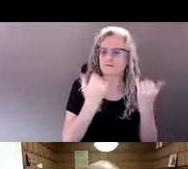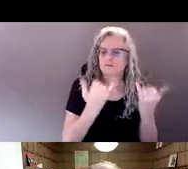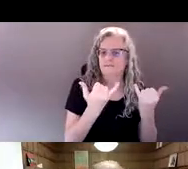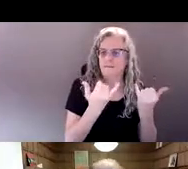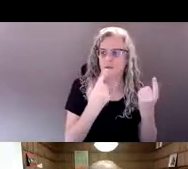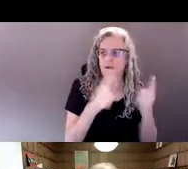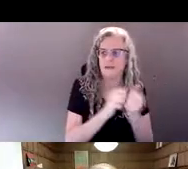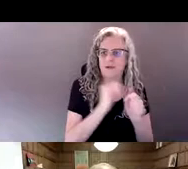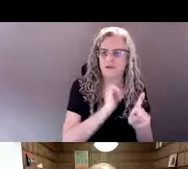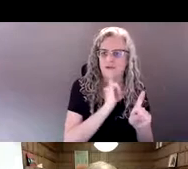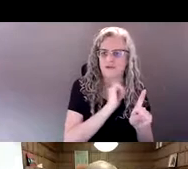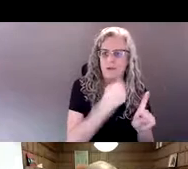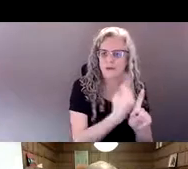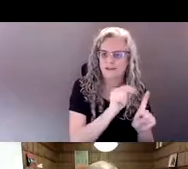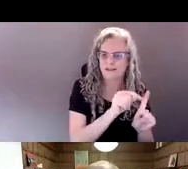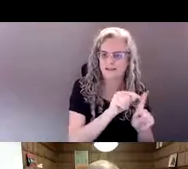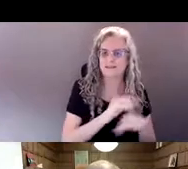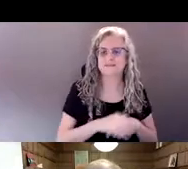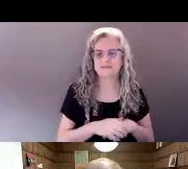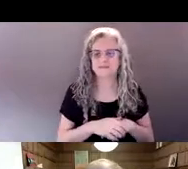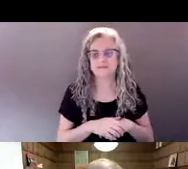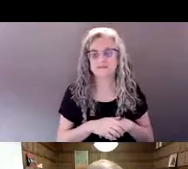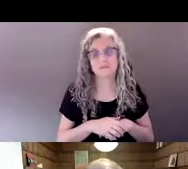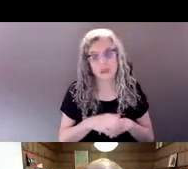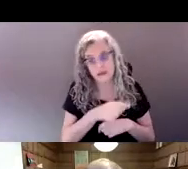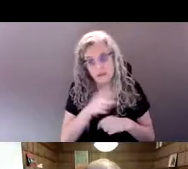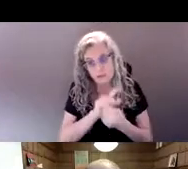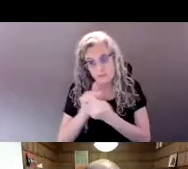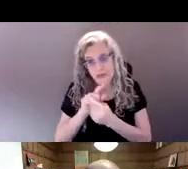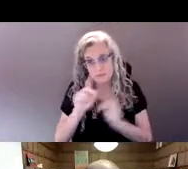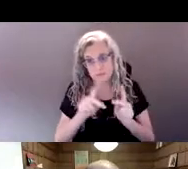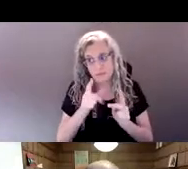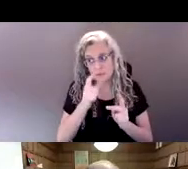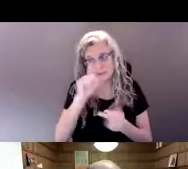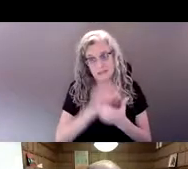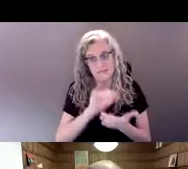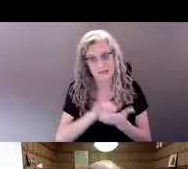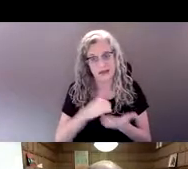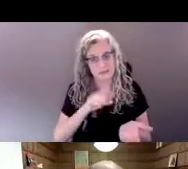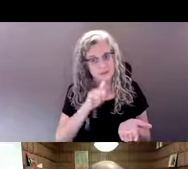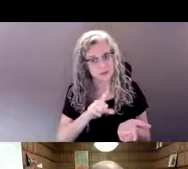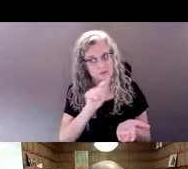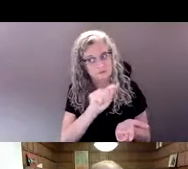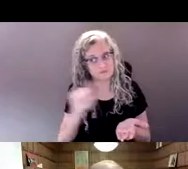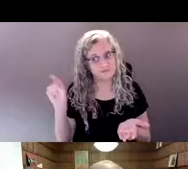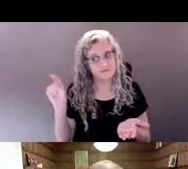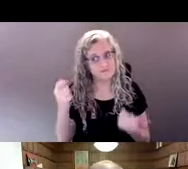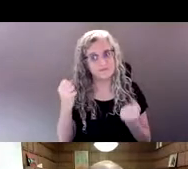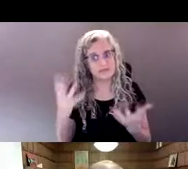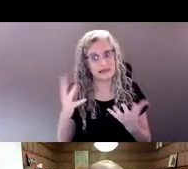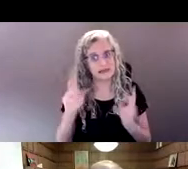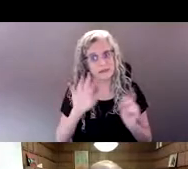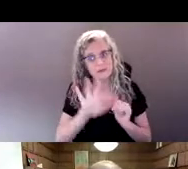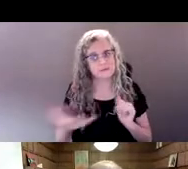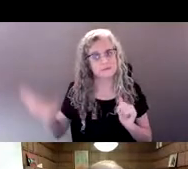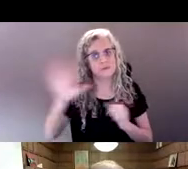It might feel like, and we all know people who hold this position, and there are many people who hold this position today, across the